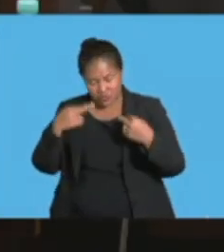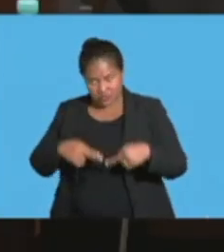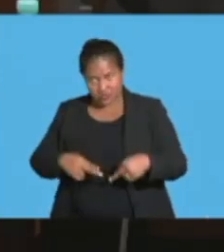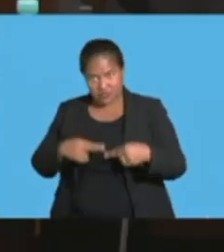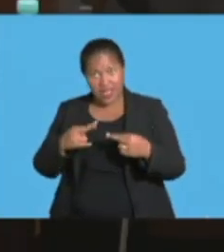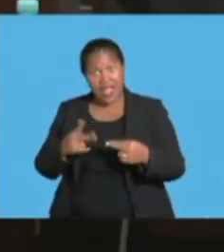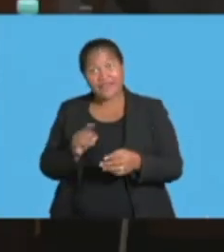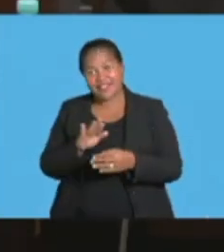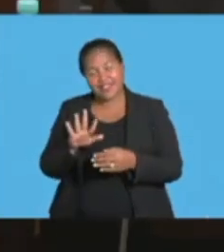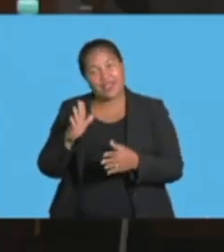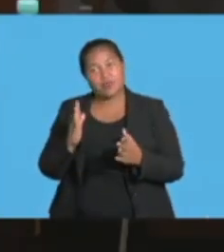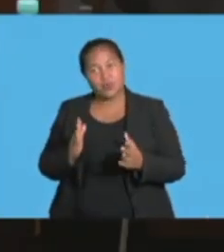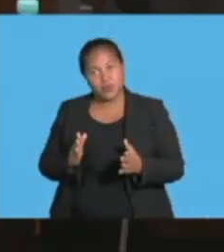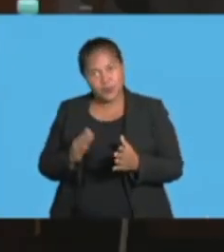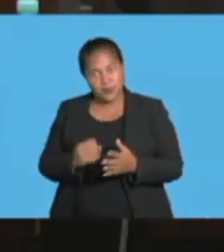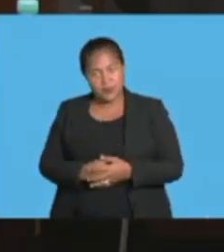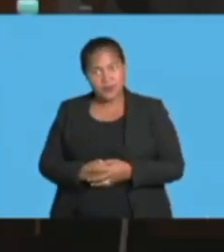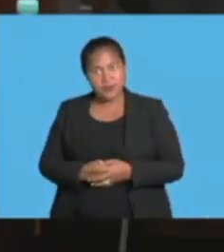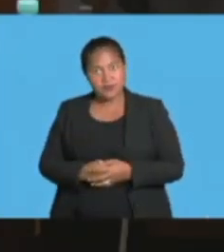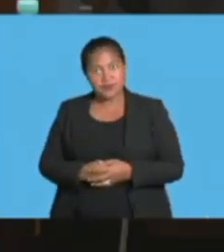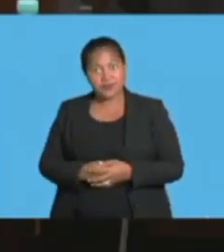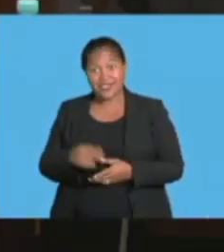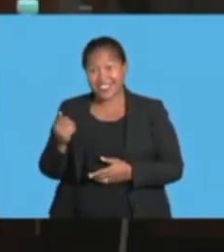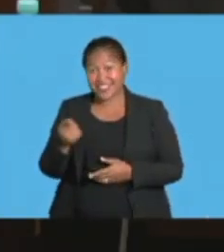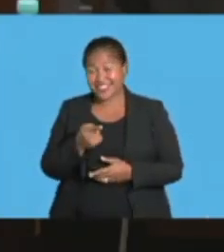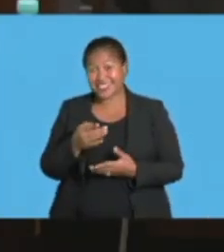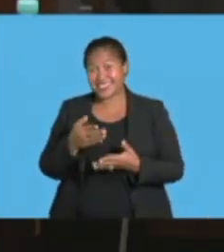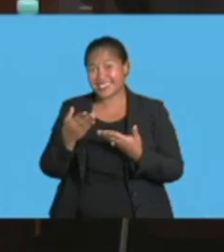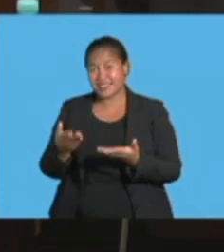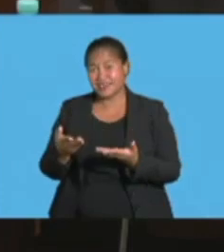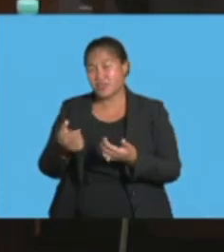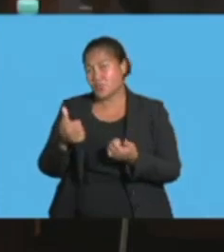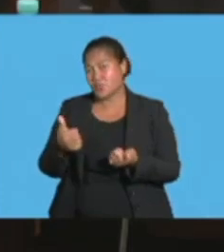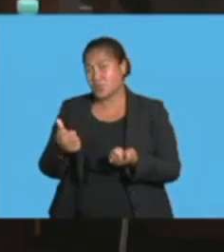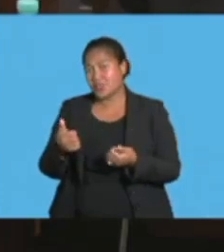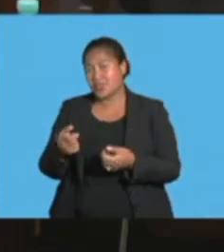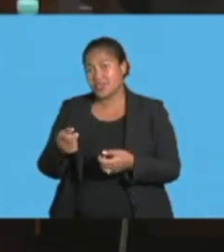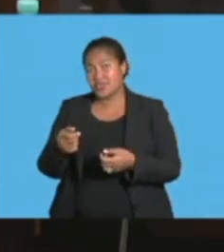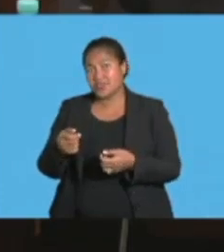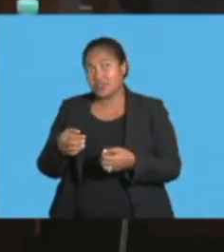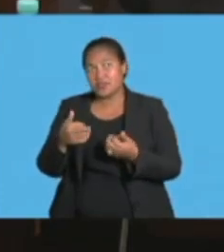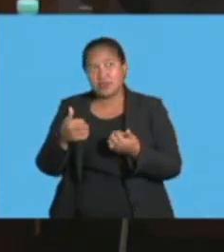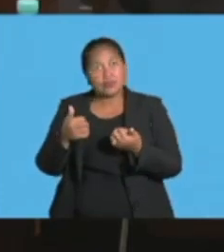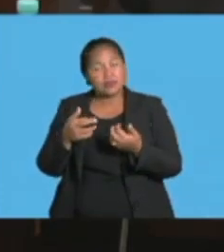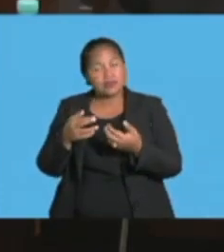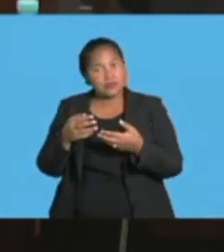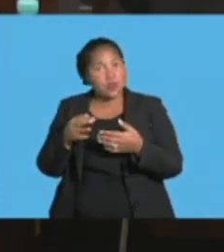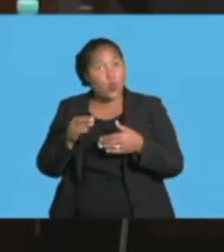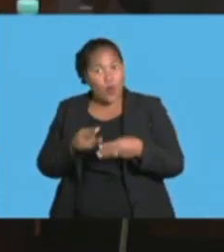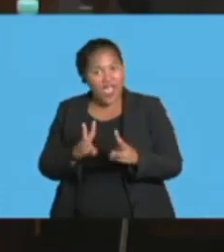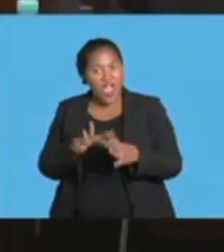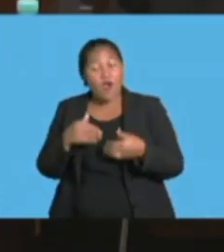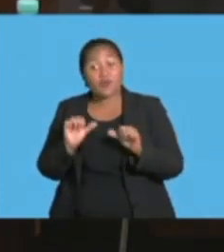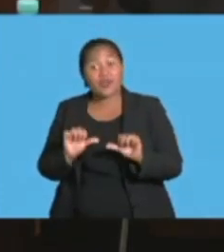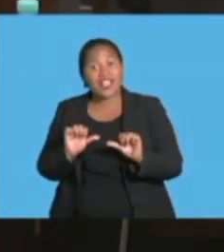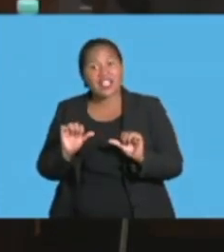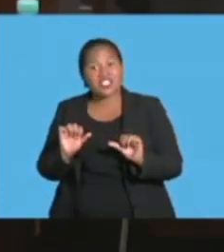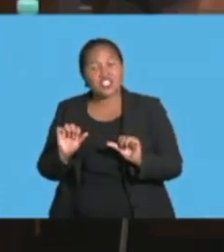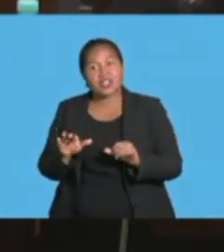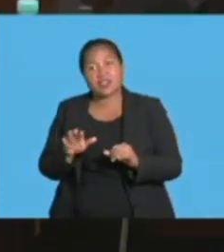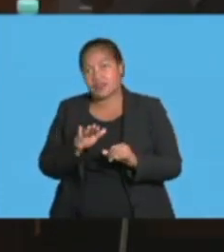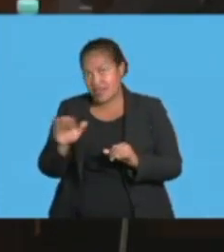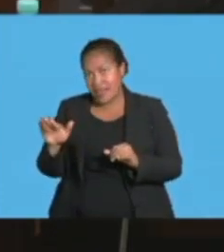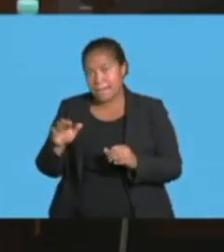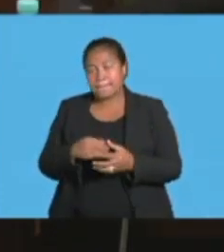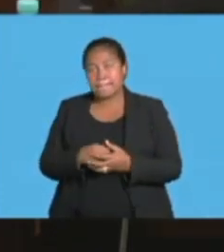this creates a platform for early detection and referral of cases. Again, as I said,